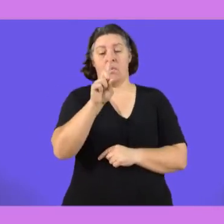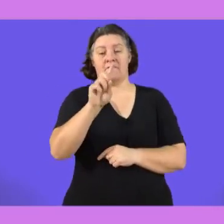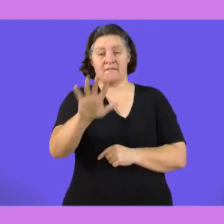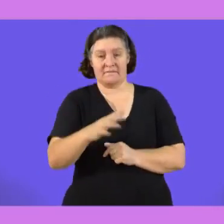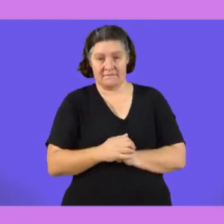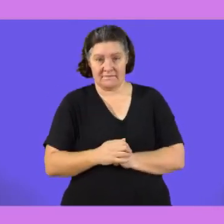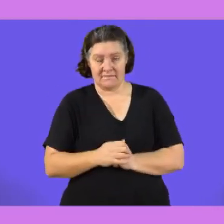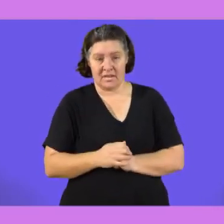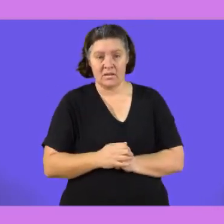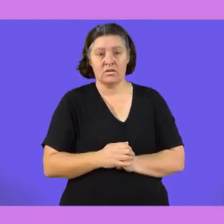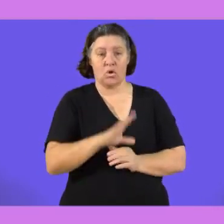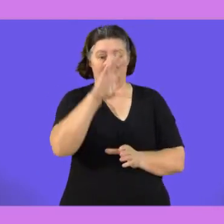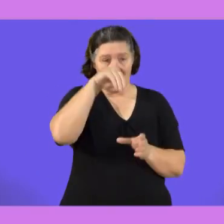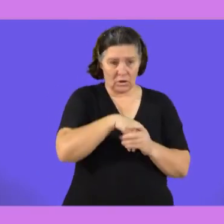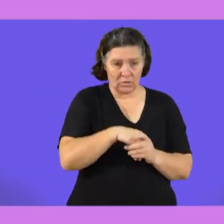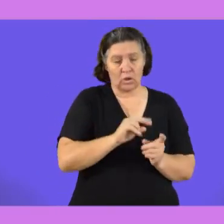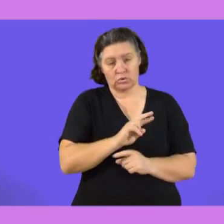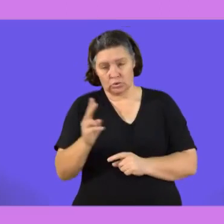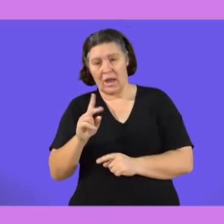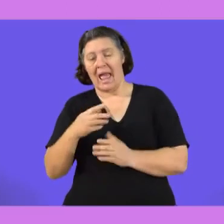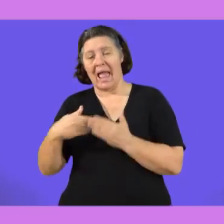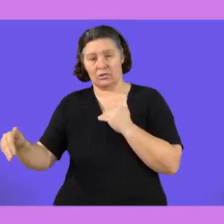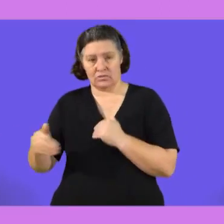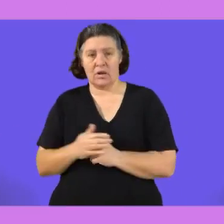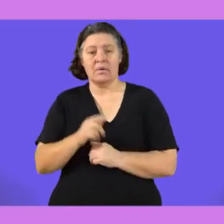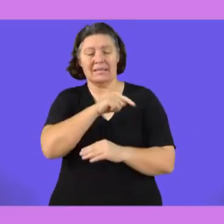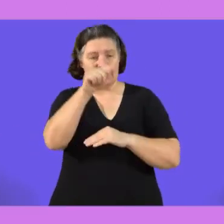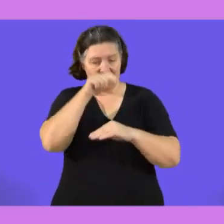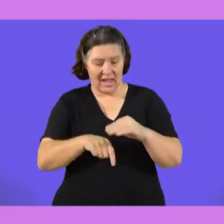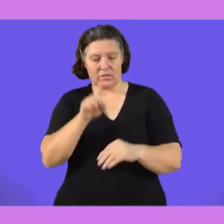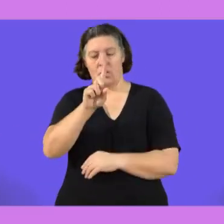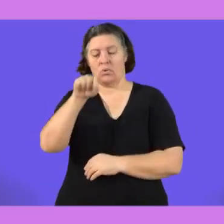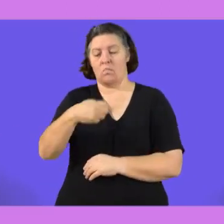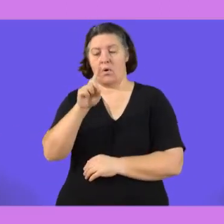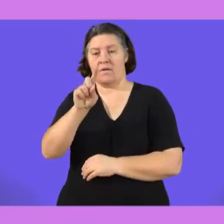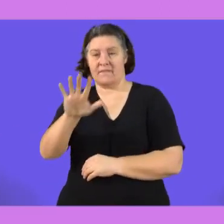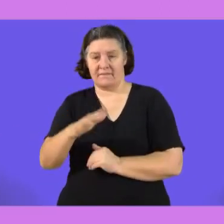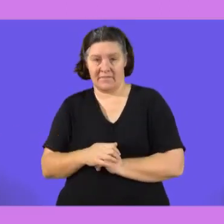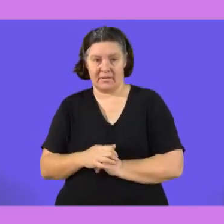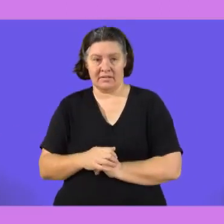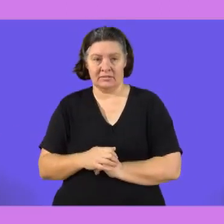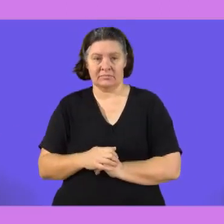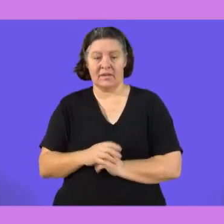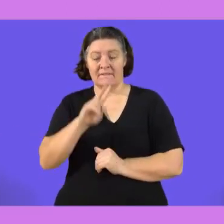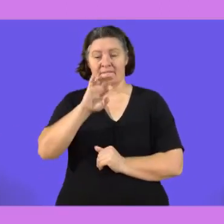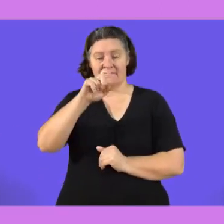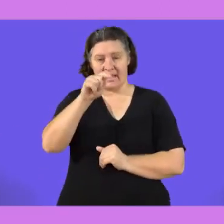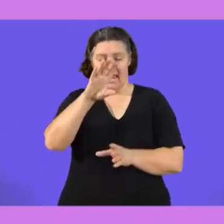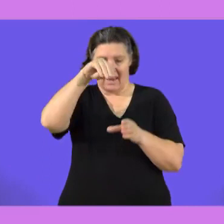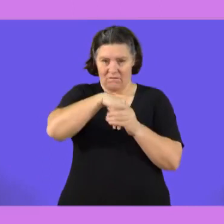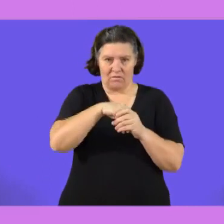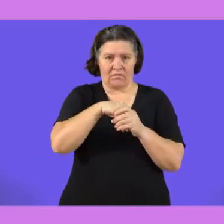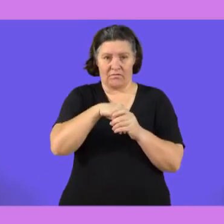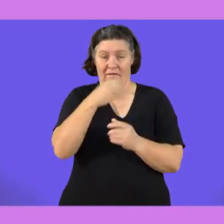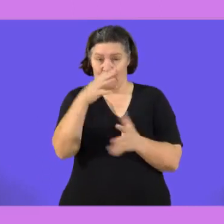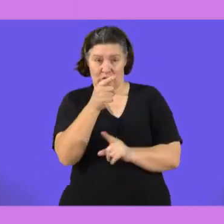by 1,15, and then from VAT inclusive to VAT exclusive, we divide by 1,15. Now here, I have